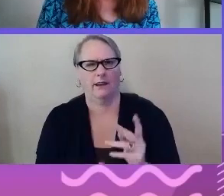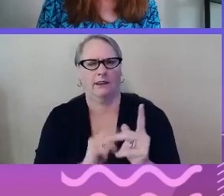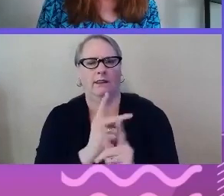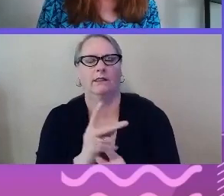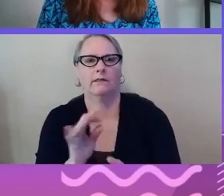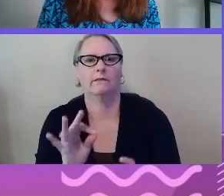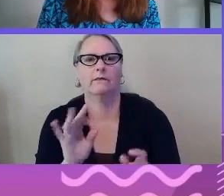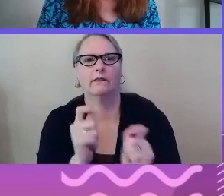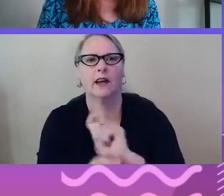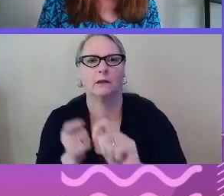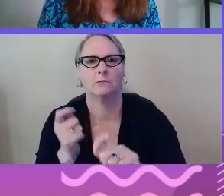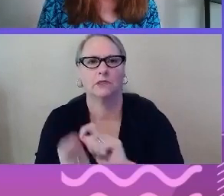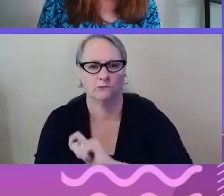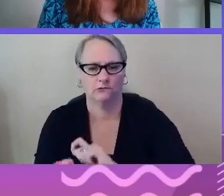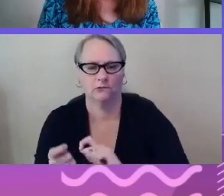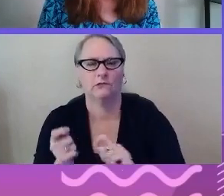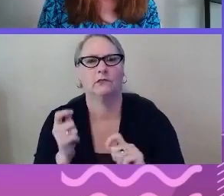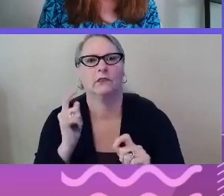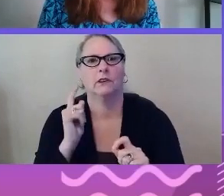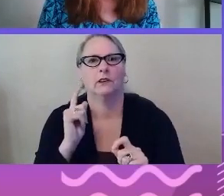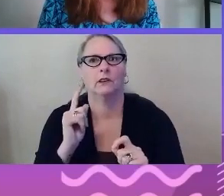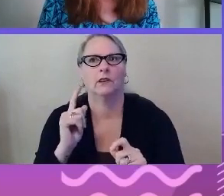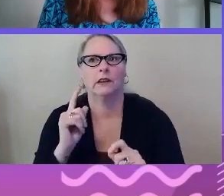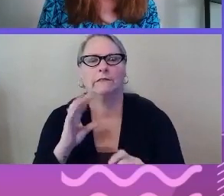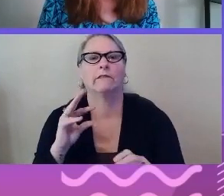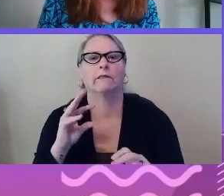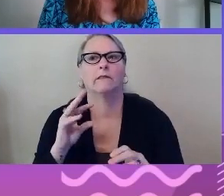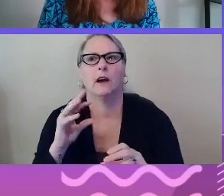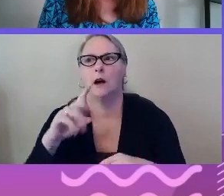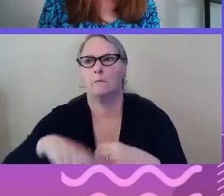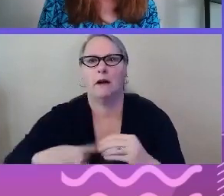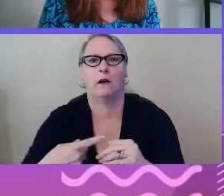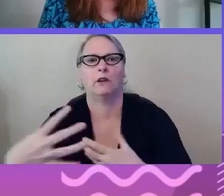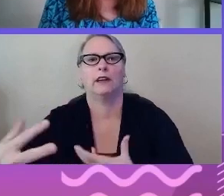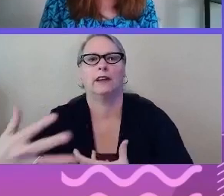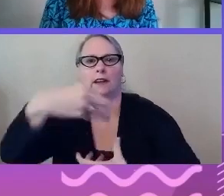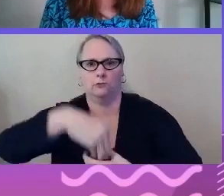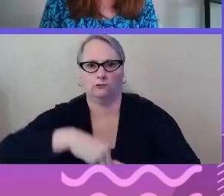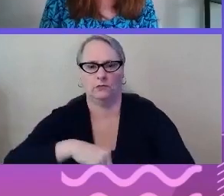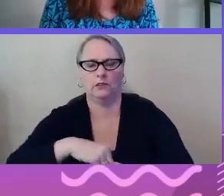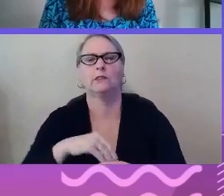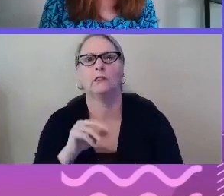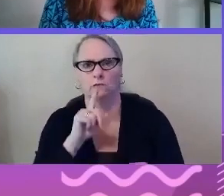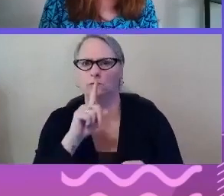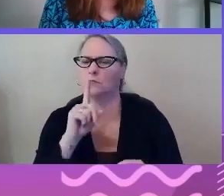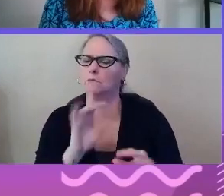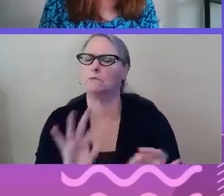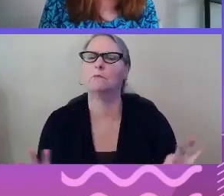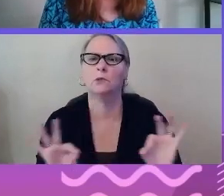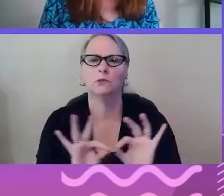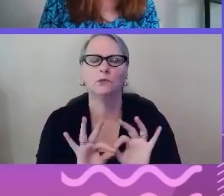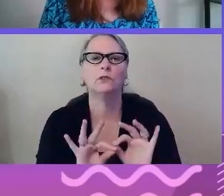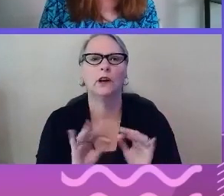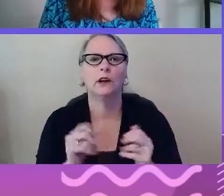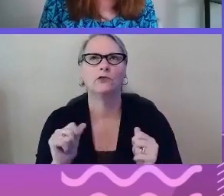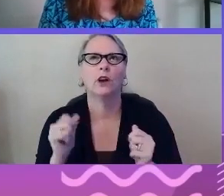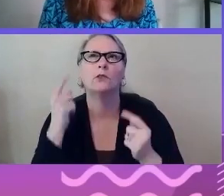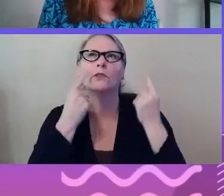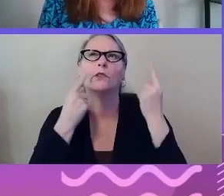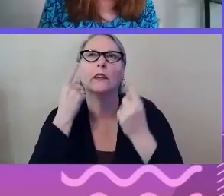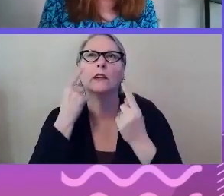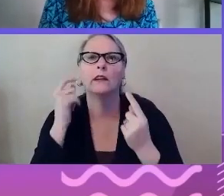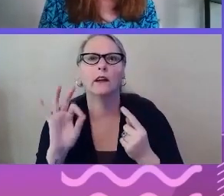as like engagement are really, really important. And so I always try to think of like those universal